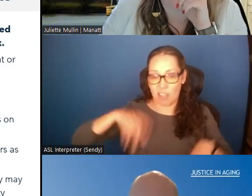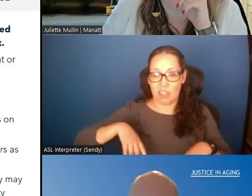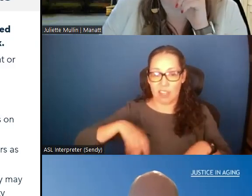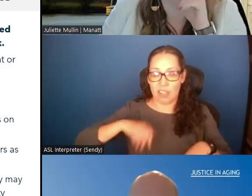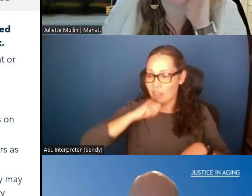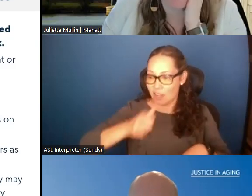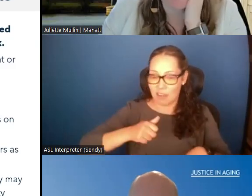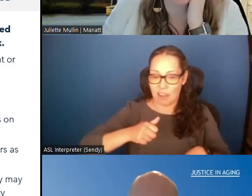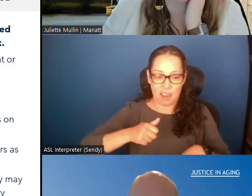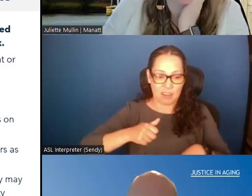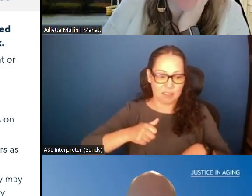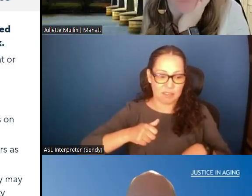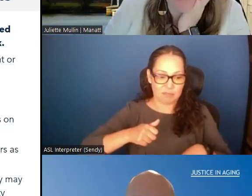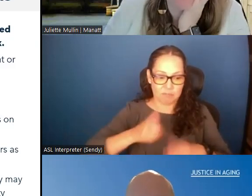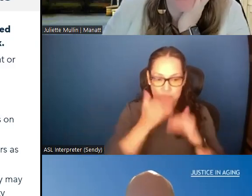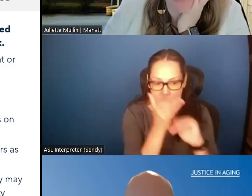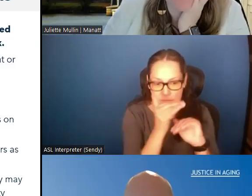down with